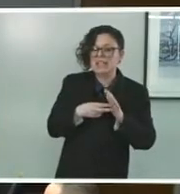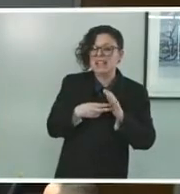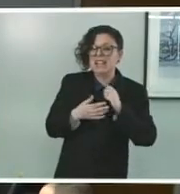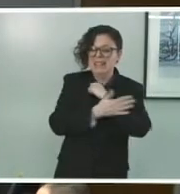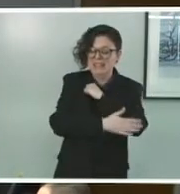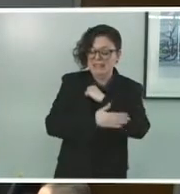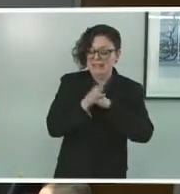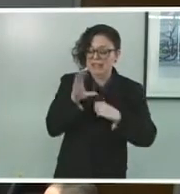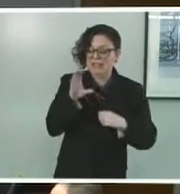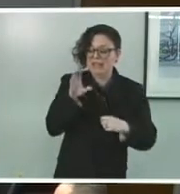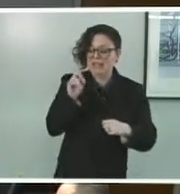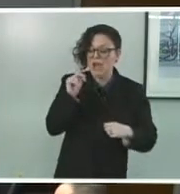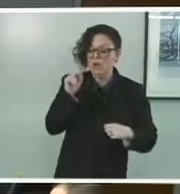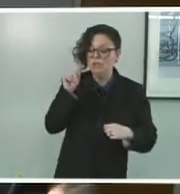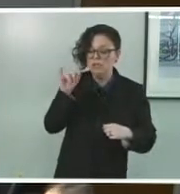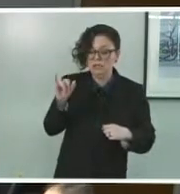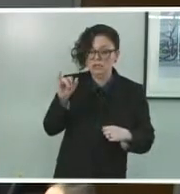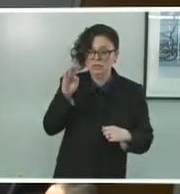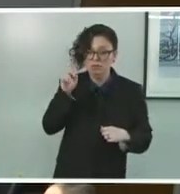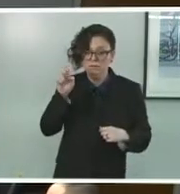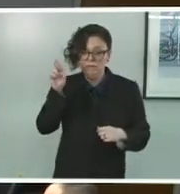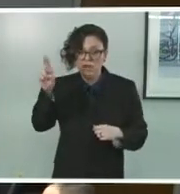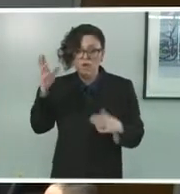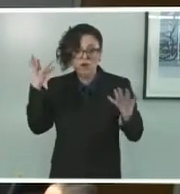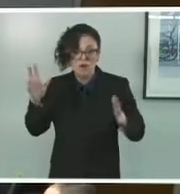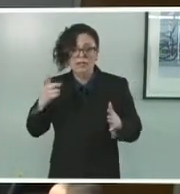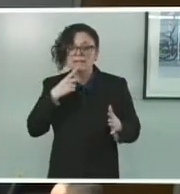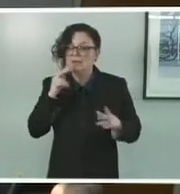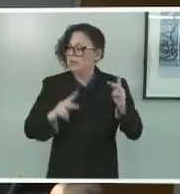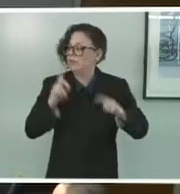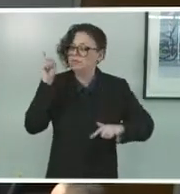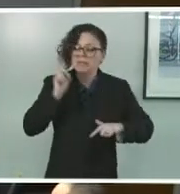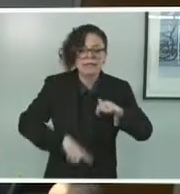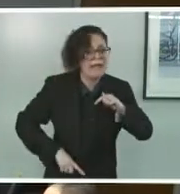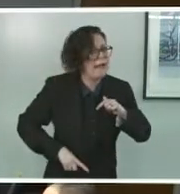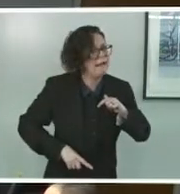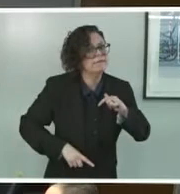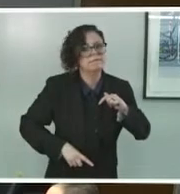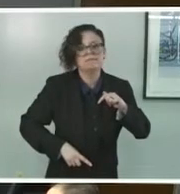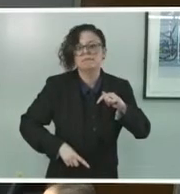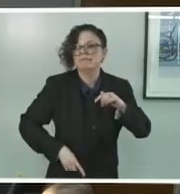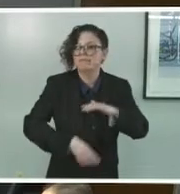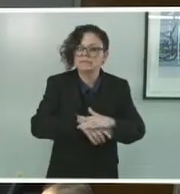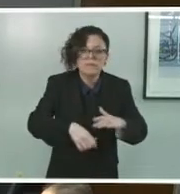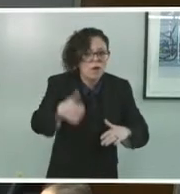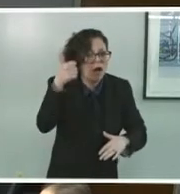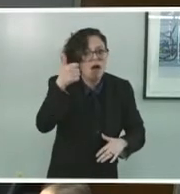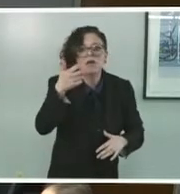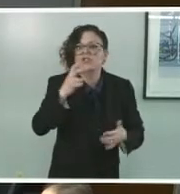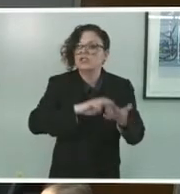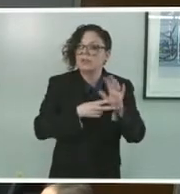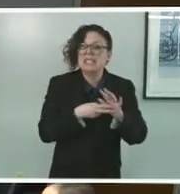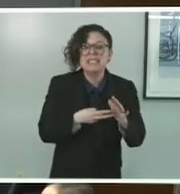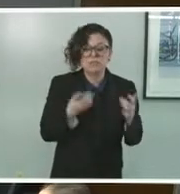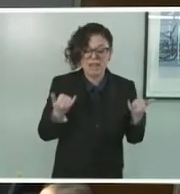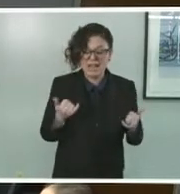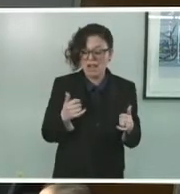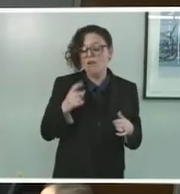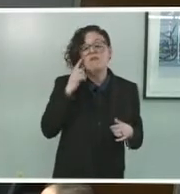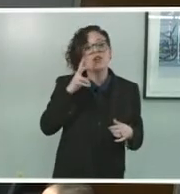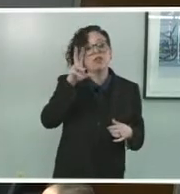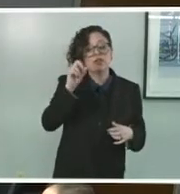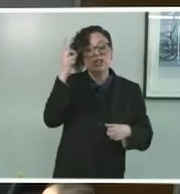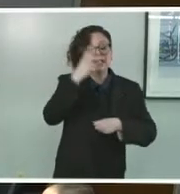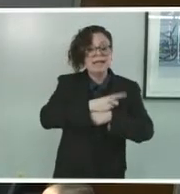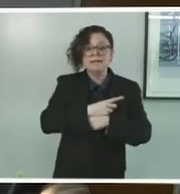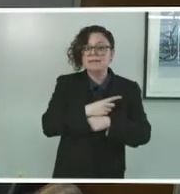its prior orders, said that people may not be evicted. Landlords may not evict people for 30 days, I believe. Is Yes, that correct? and that's carried